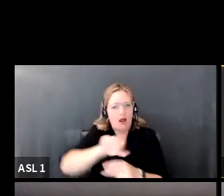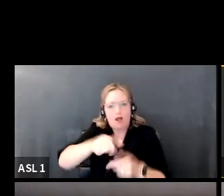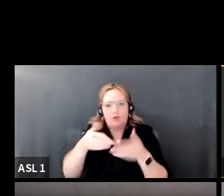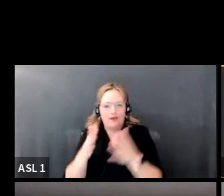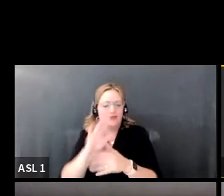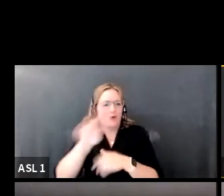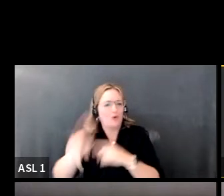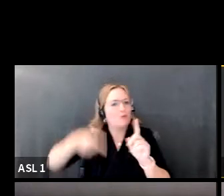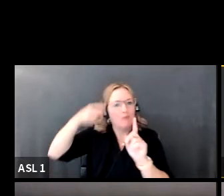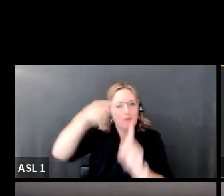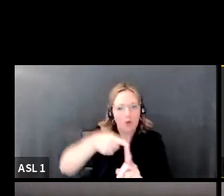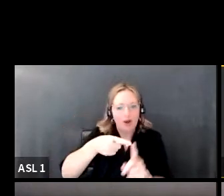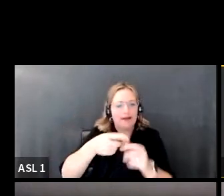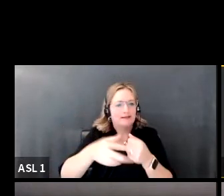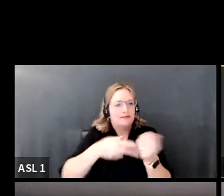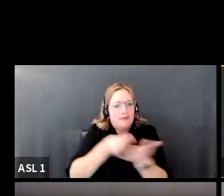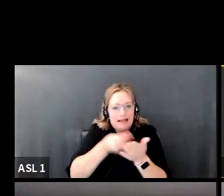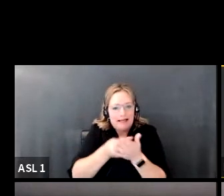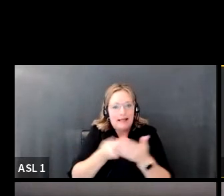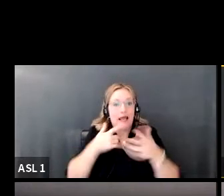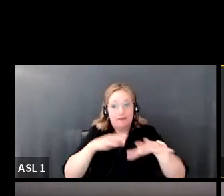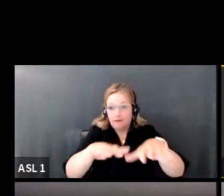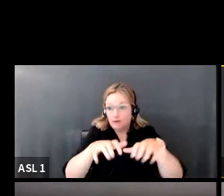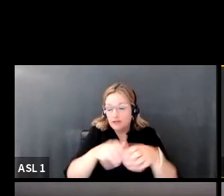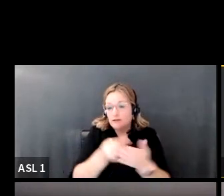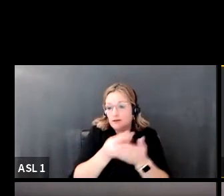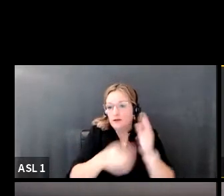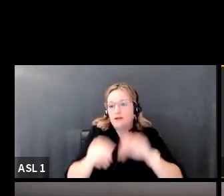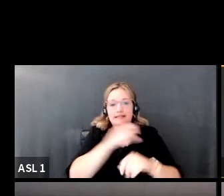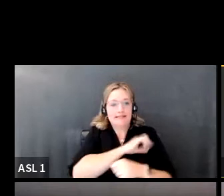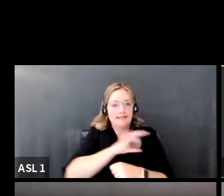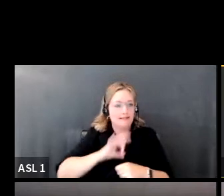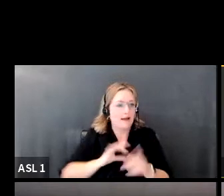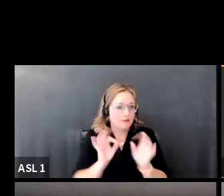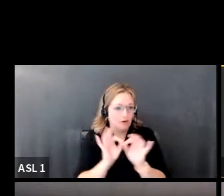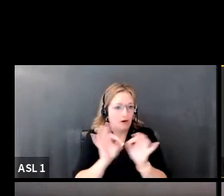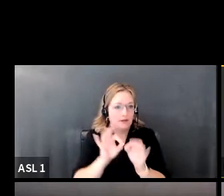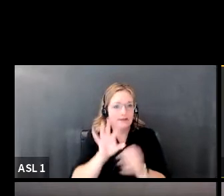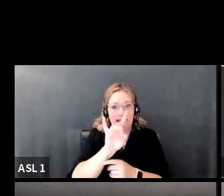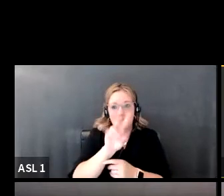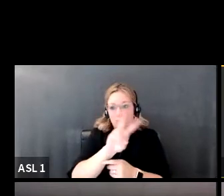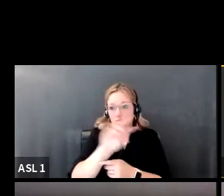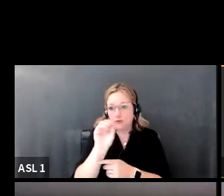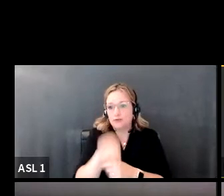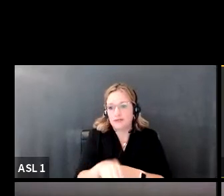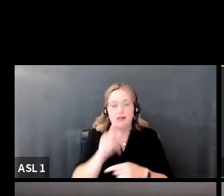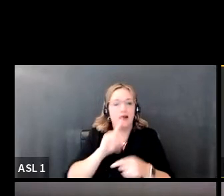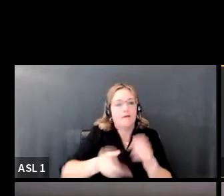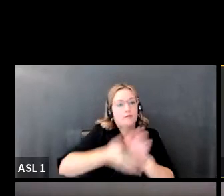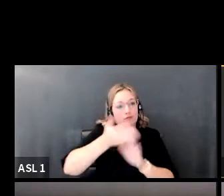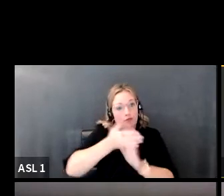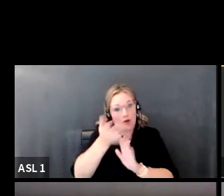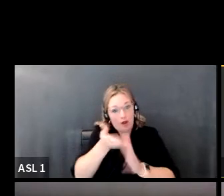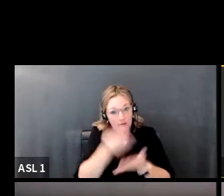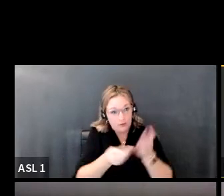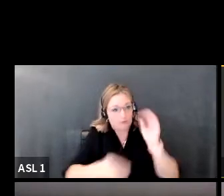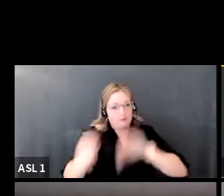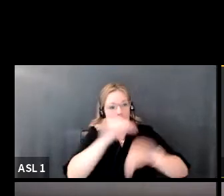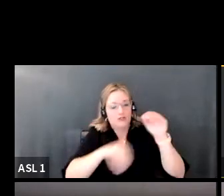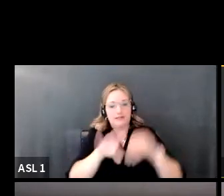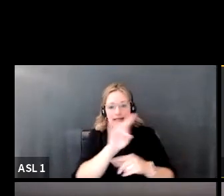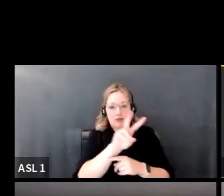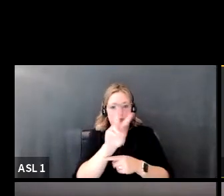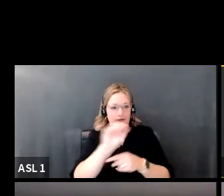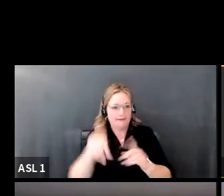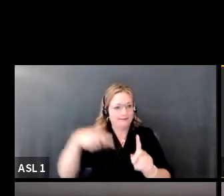line we need to address our biggest line item our staffing costs which make up 82 percent of our gross operating budget i want to be